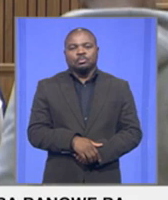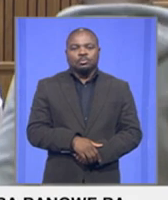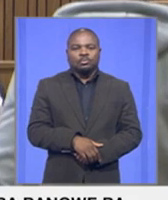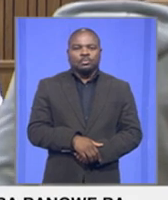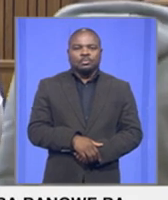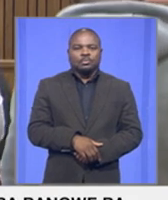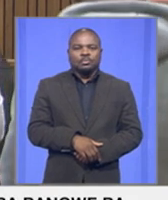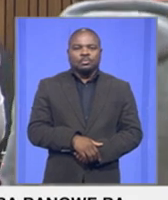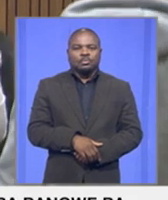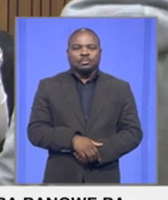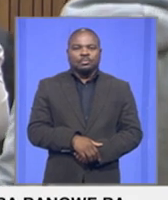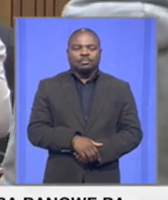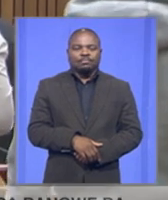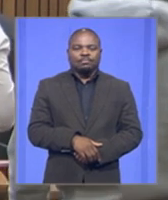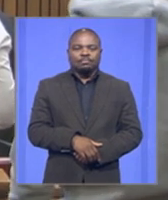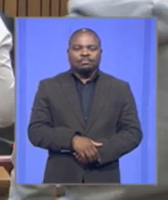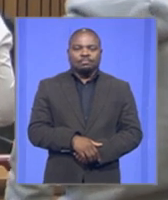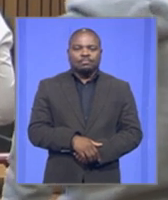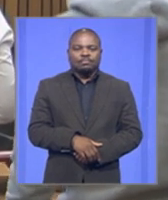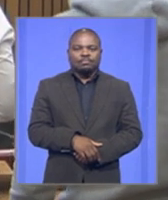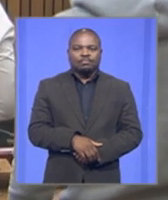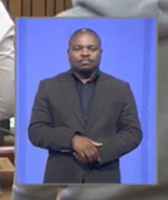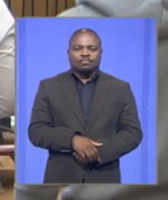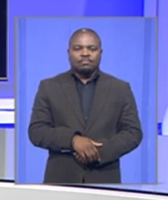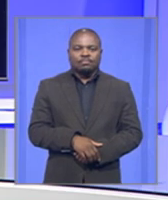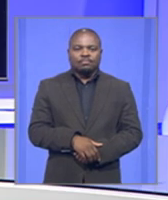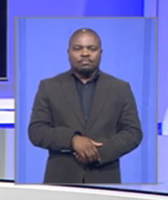Stimo, SABC News, Pretoria.